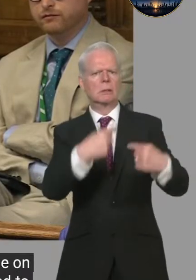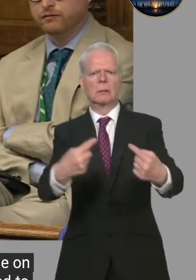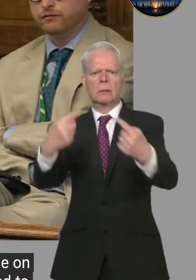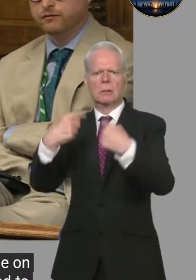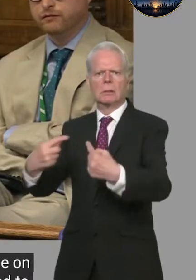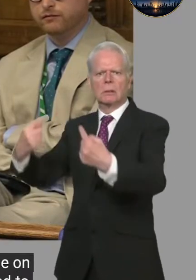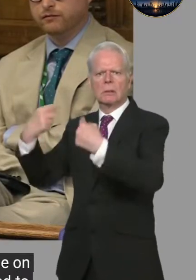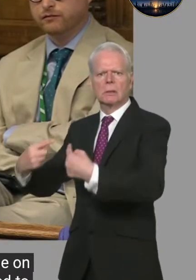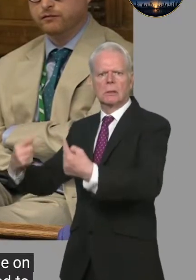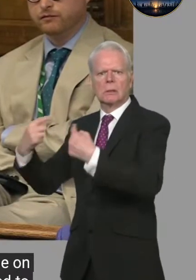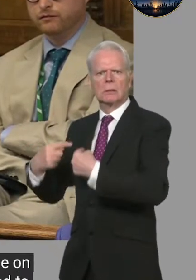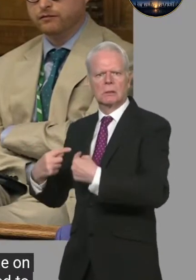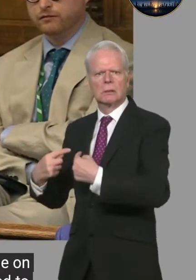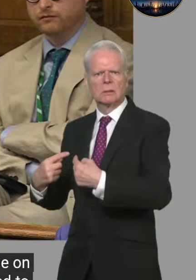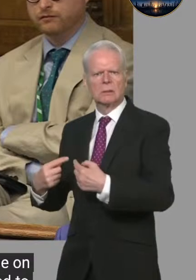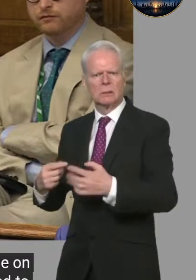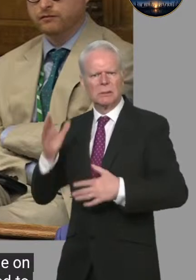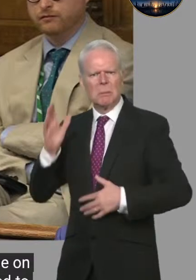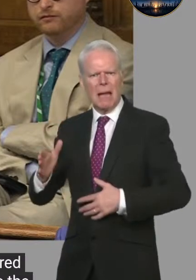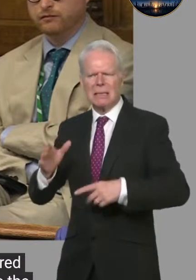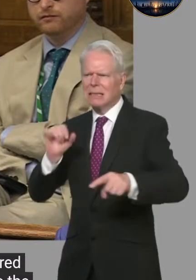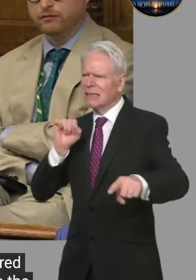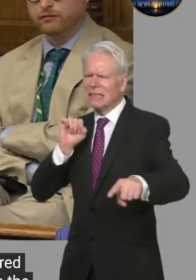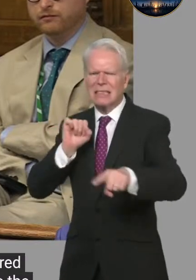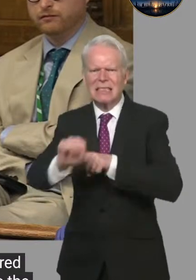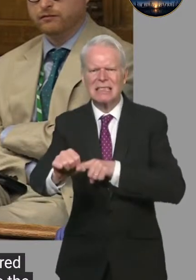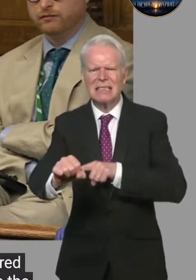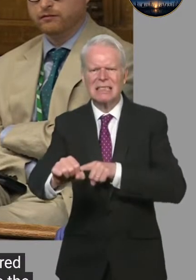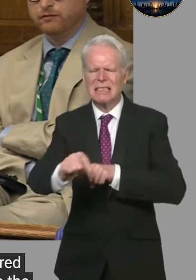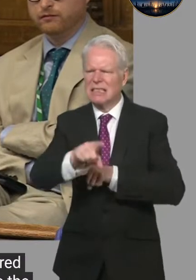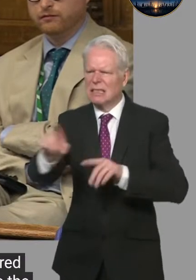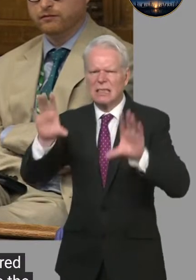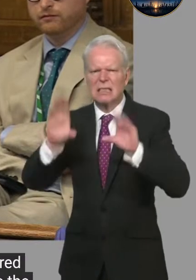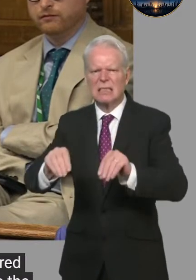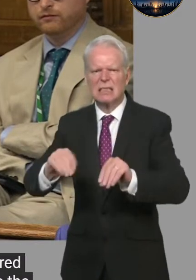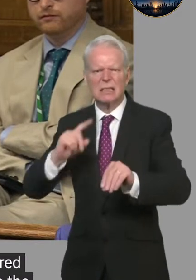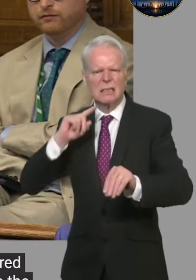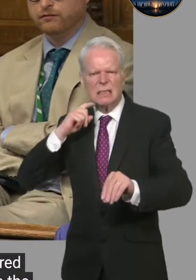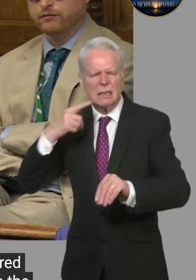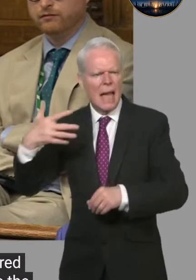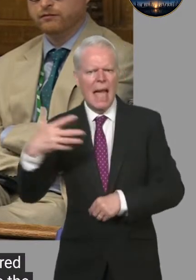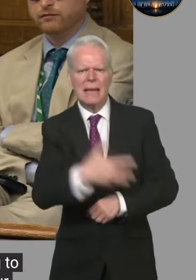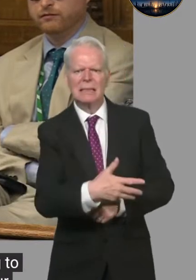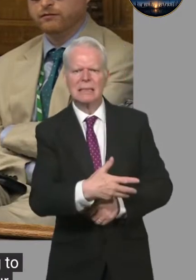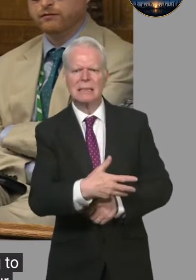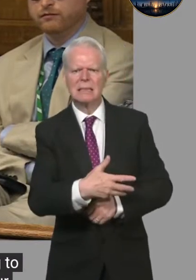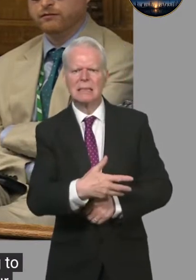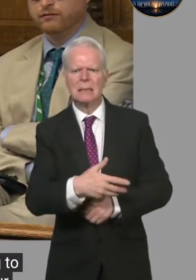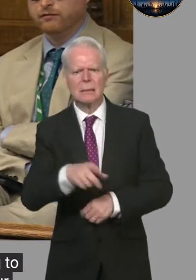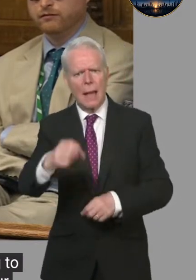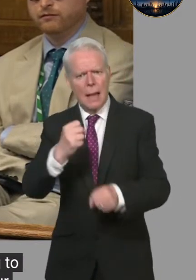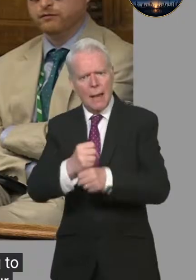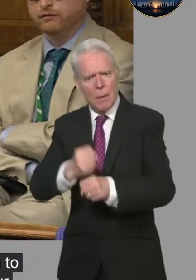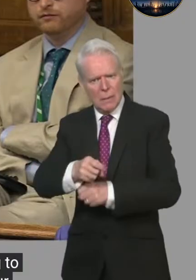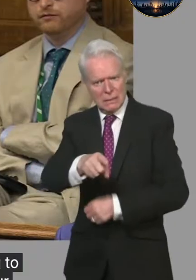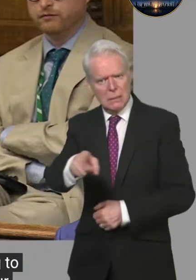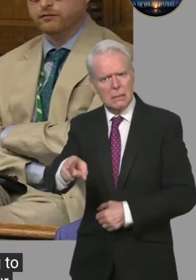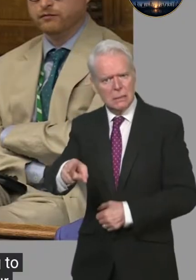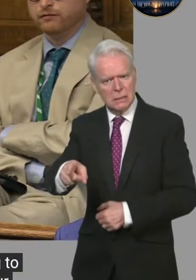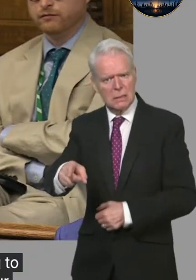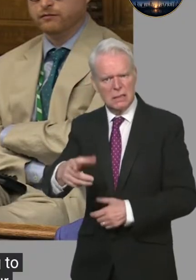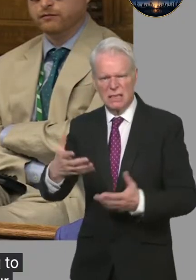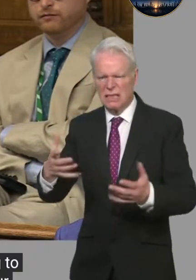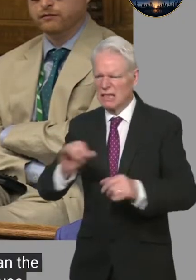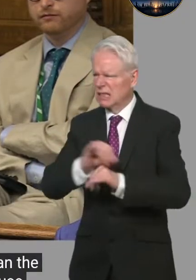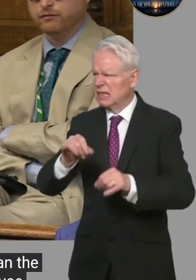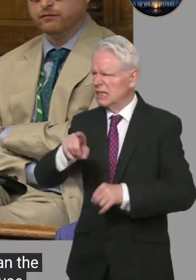Can the Prime Minister tell this House what the government is doing, not only to protect the Jewish community in Hendon and